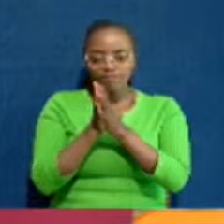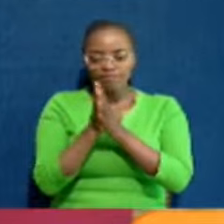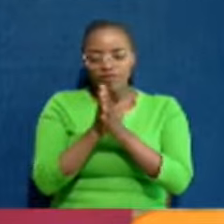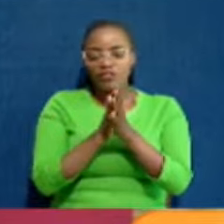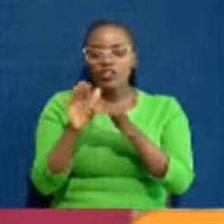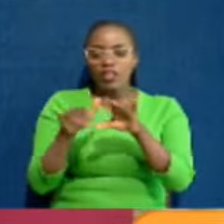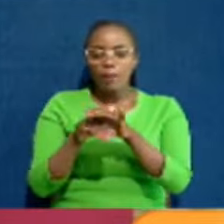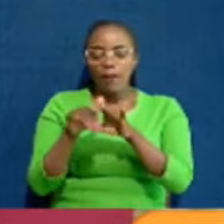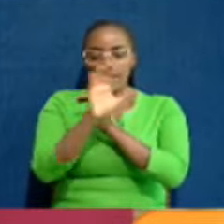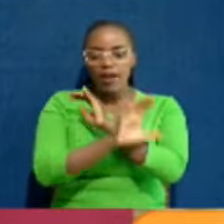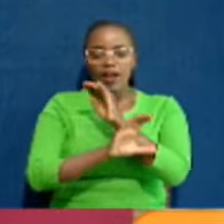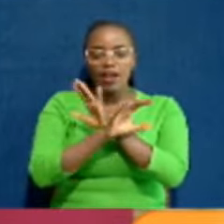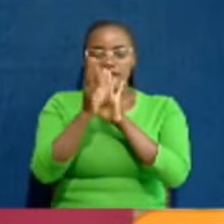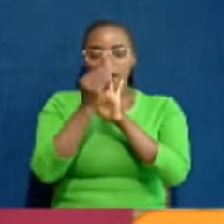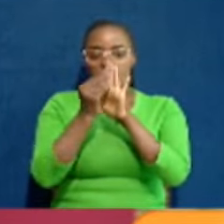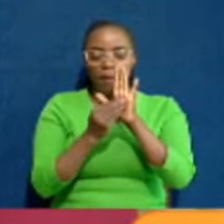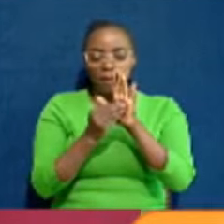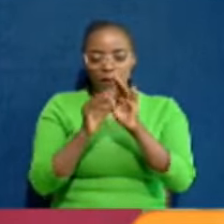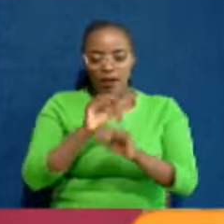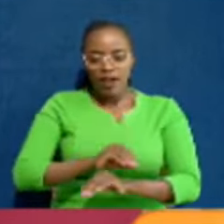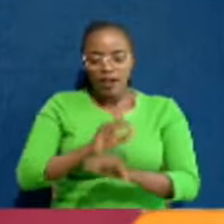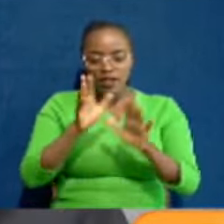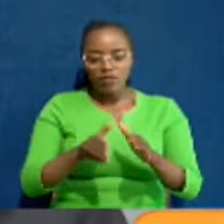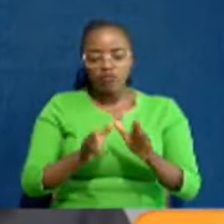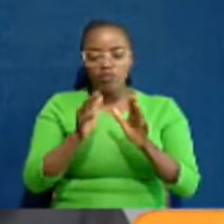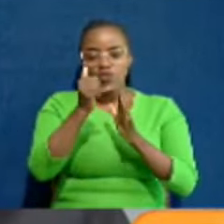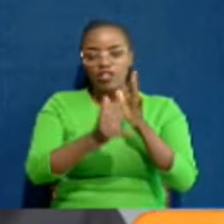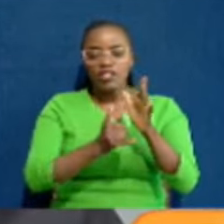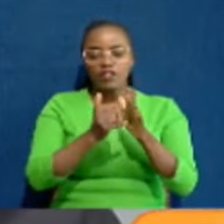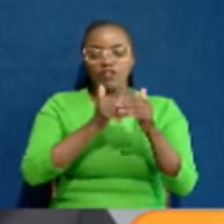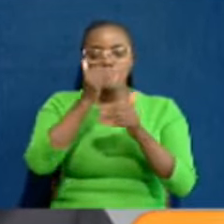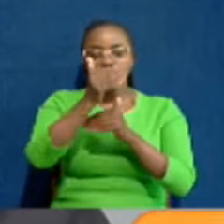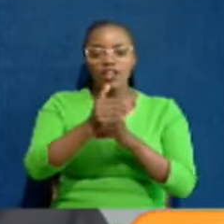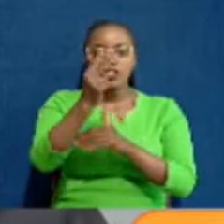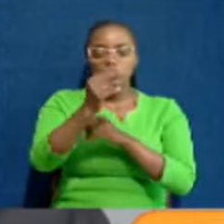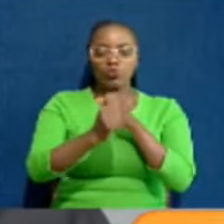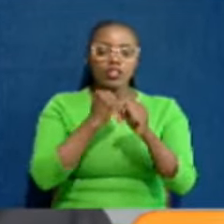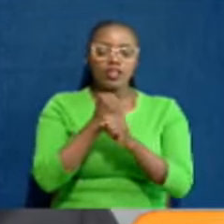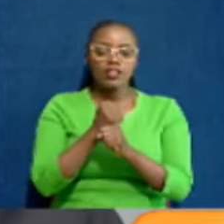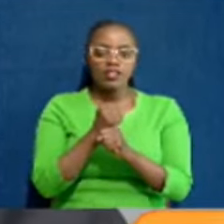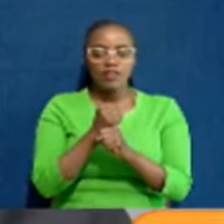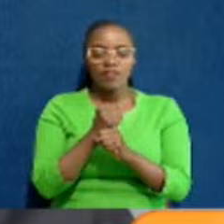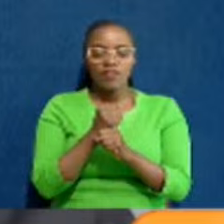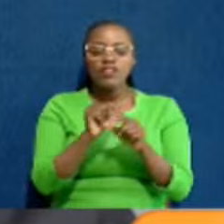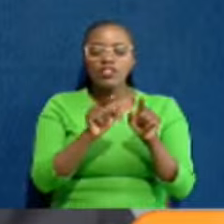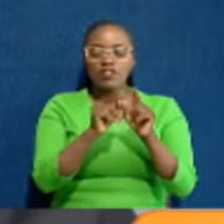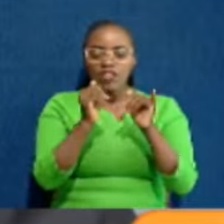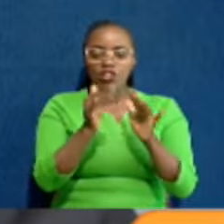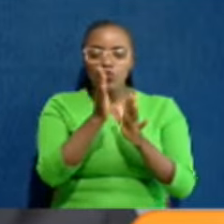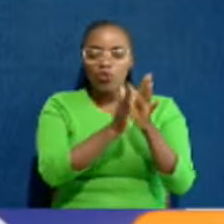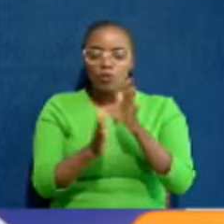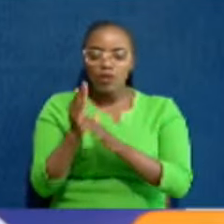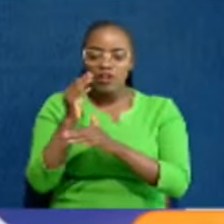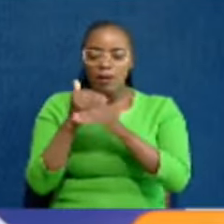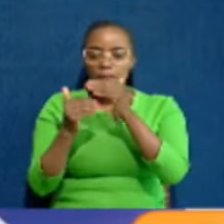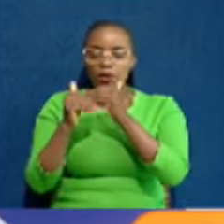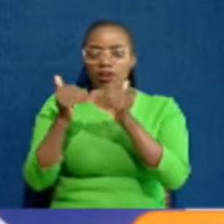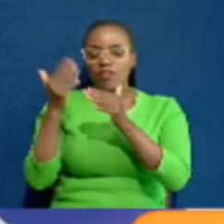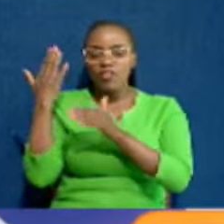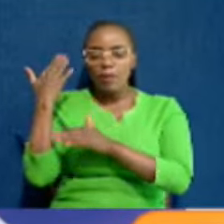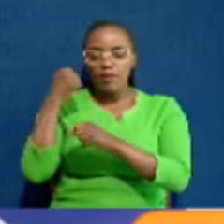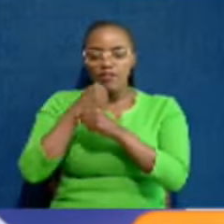states, outlining a clear roadmap for industrialization over the next 2 years. The new plan builds on previous